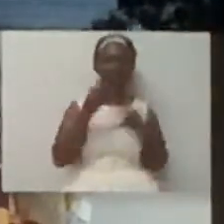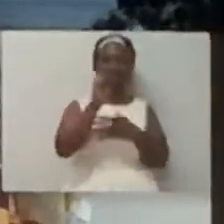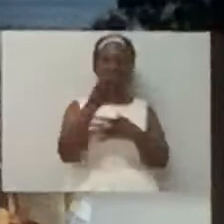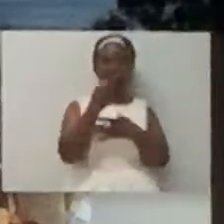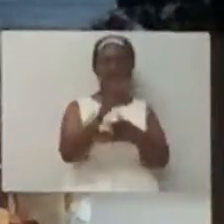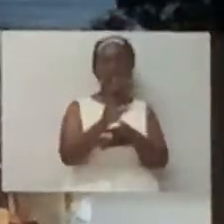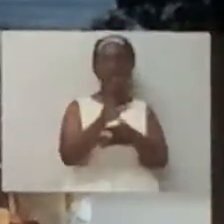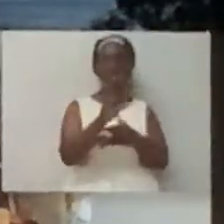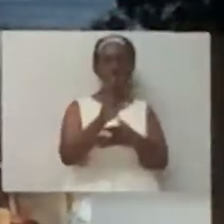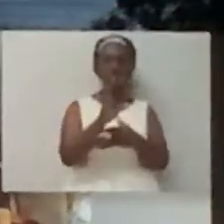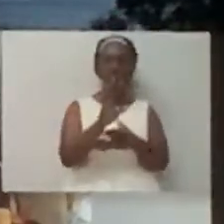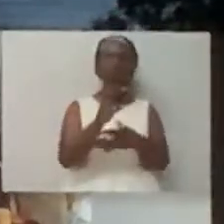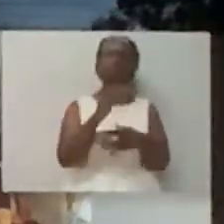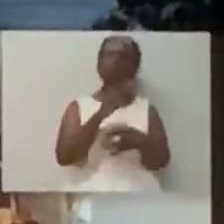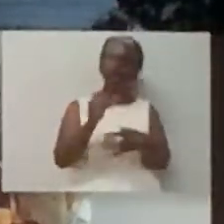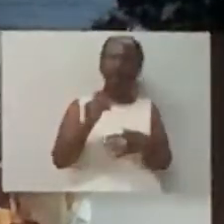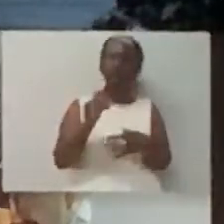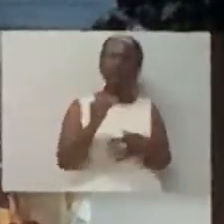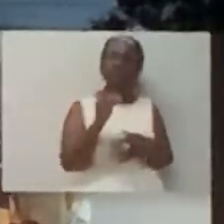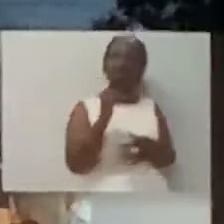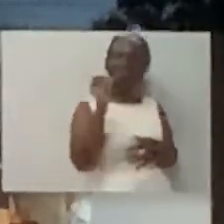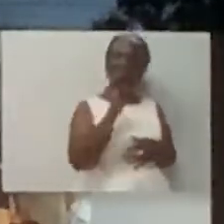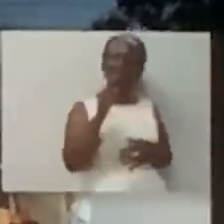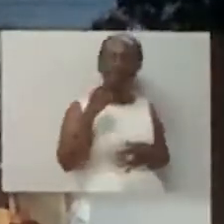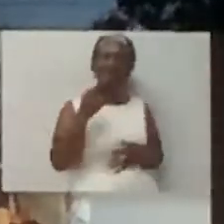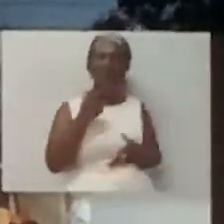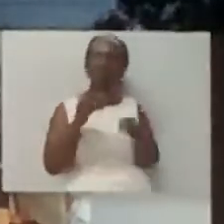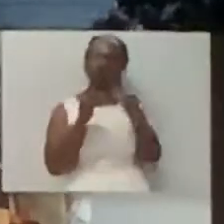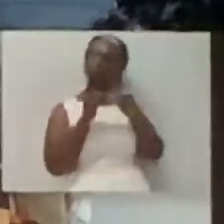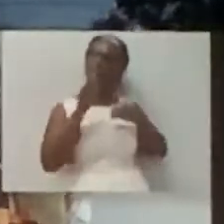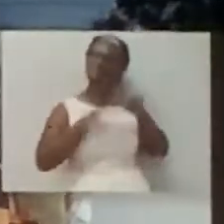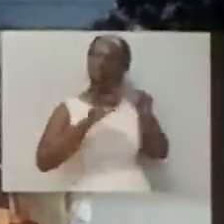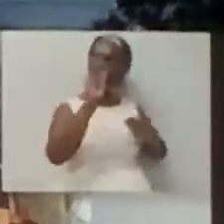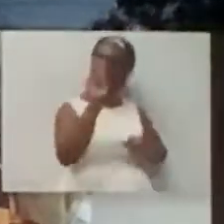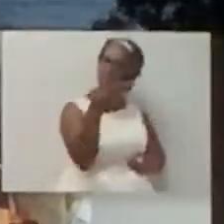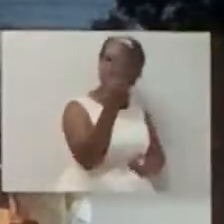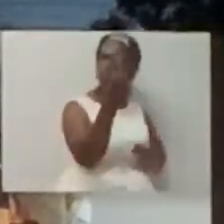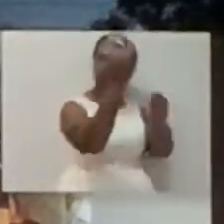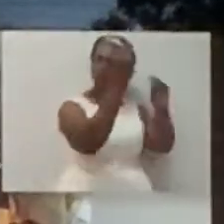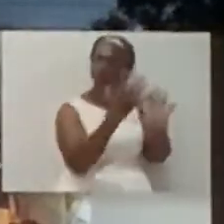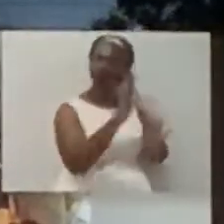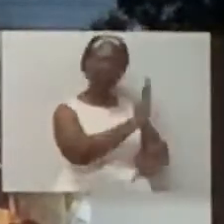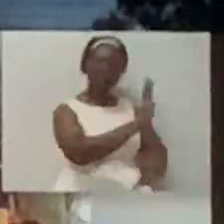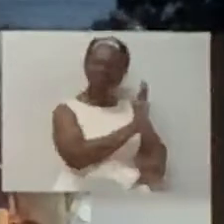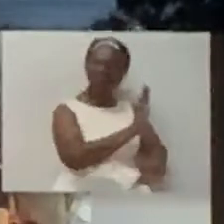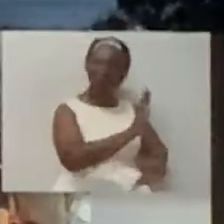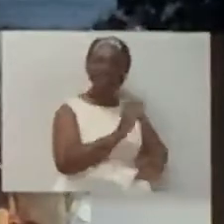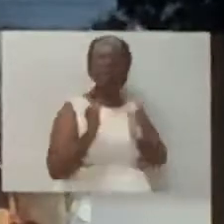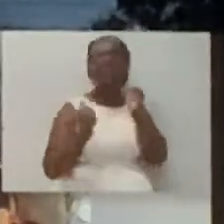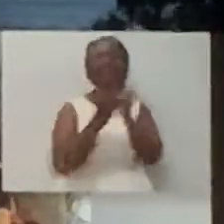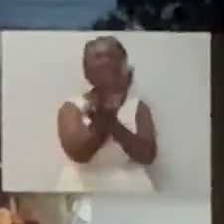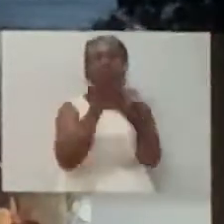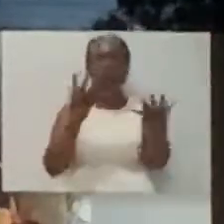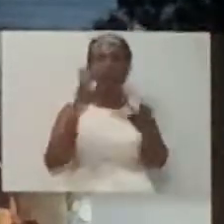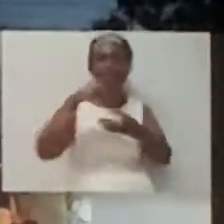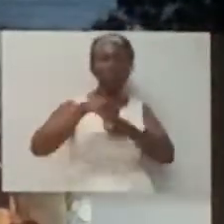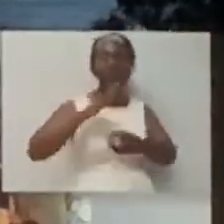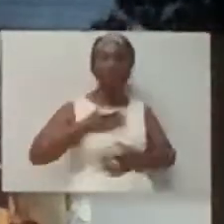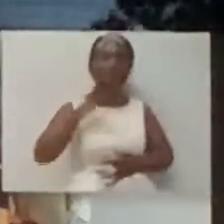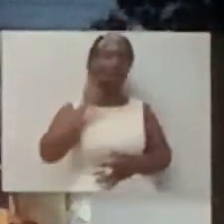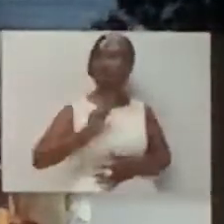with at South Glens Falls. And like I said, that's more than just teachers. It was everyone involved in my South High